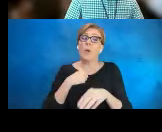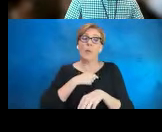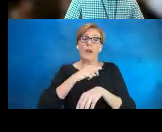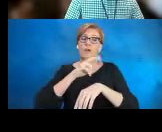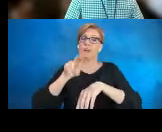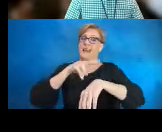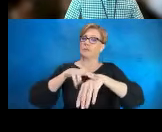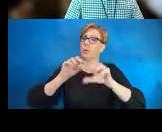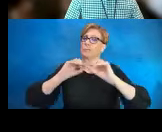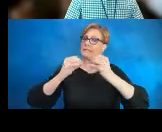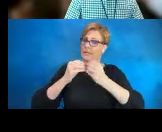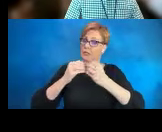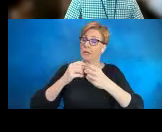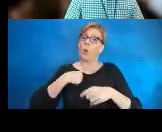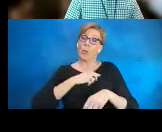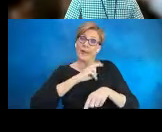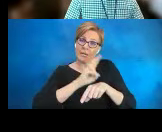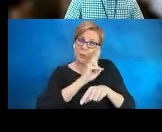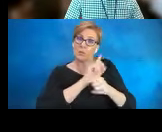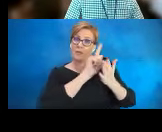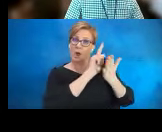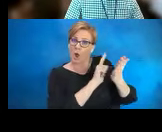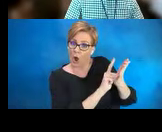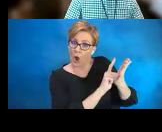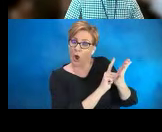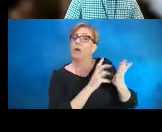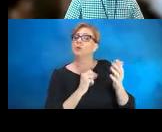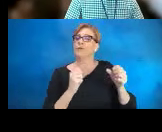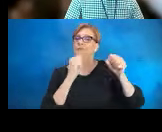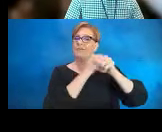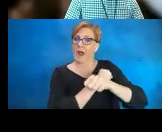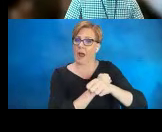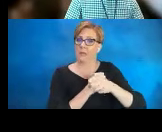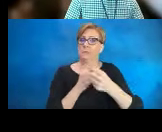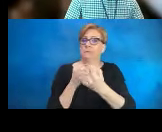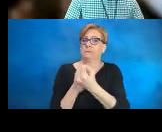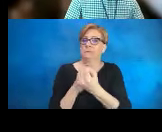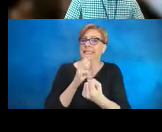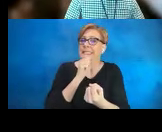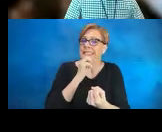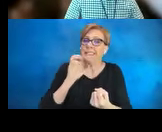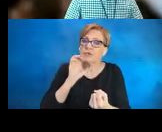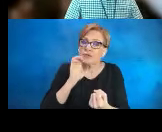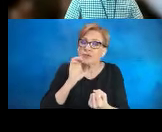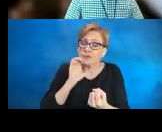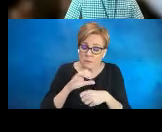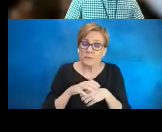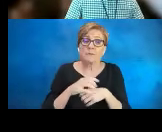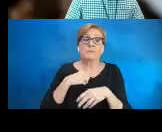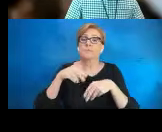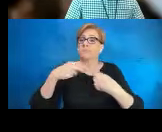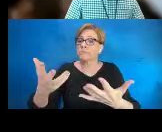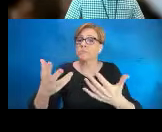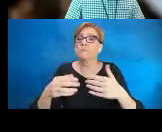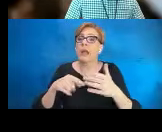law to fight senior poverty by securing access to affordable health care, economic